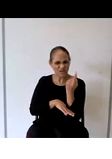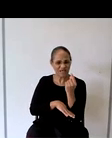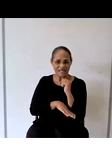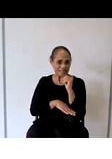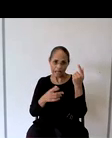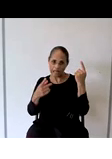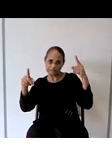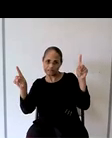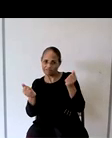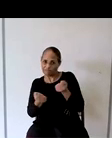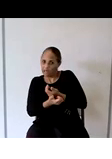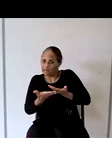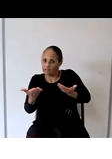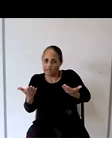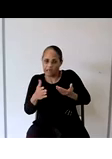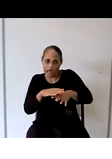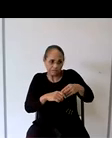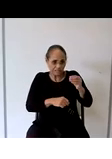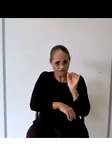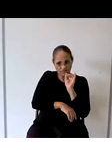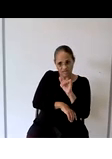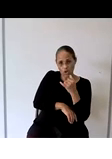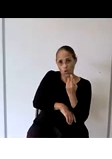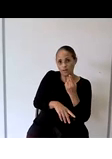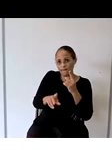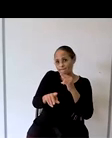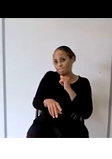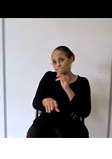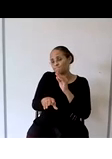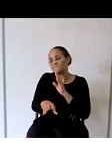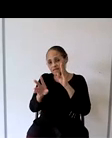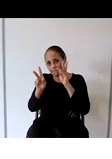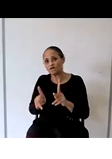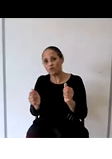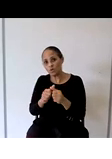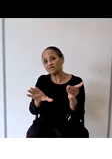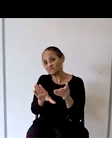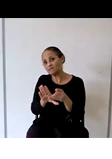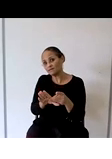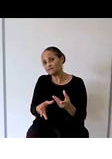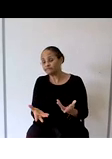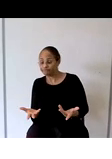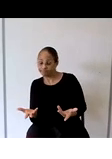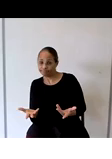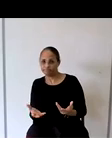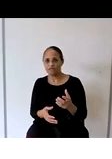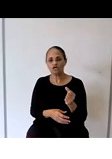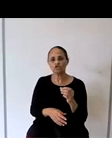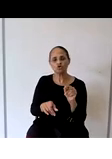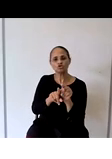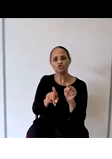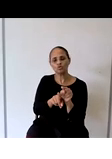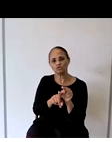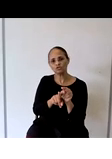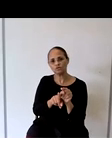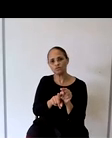achieved anything else outside of just being a person with a disability. And she also